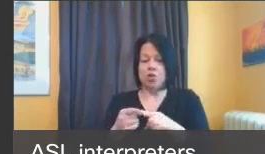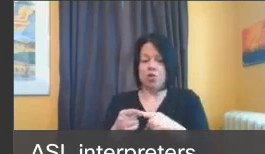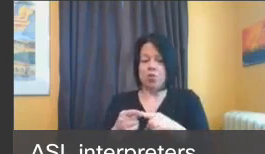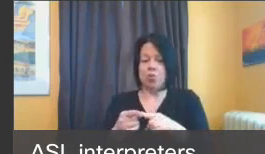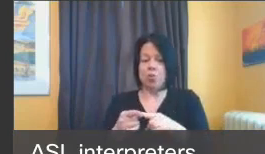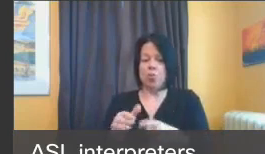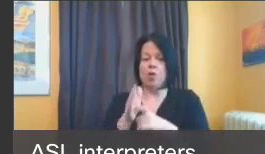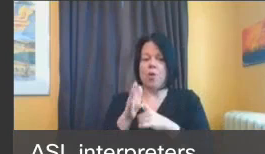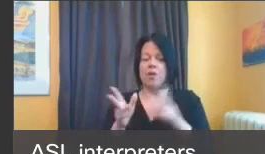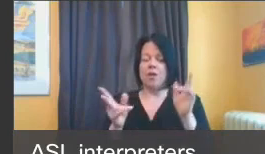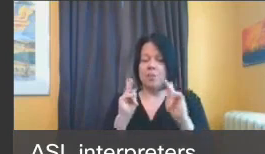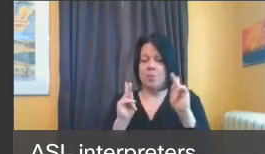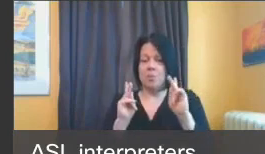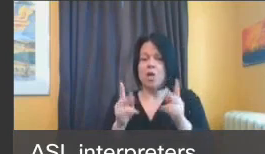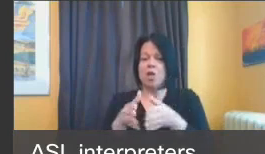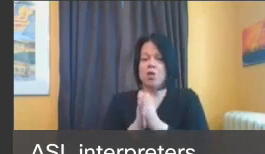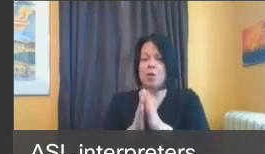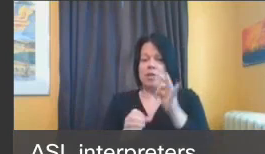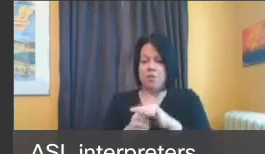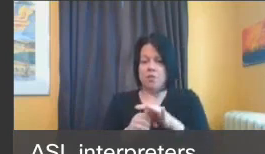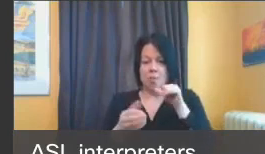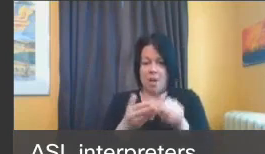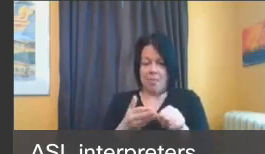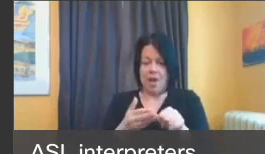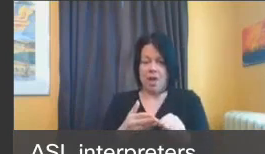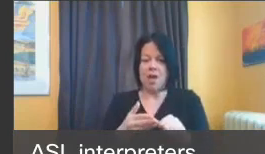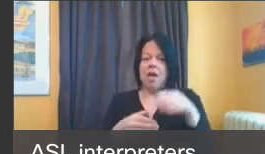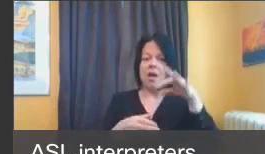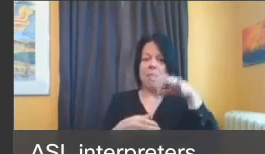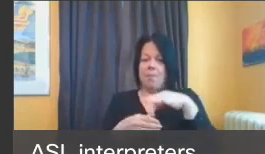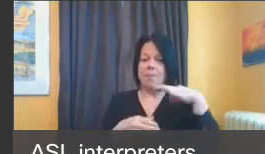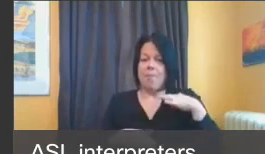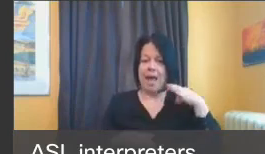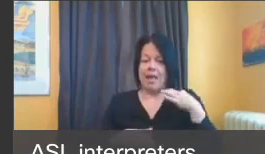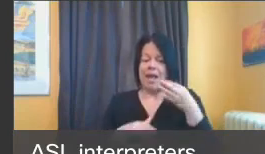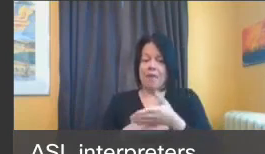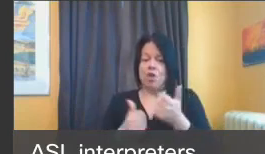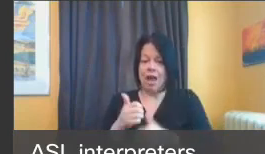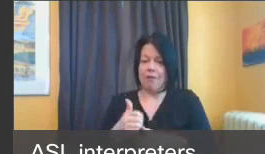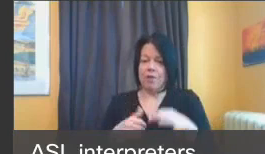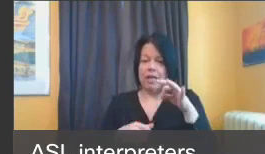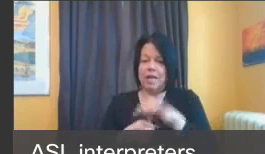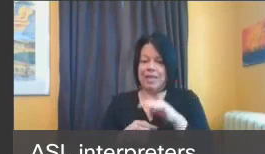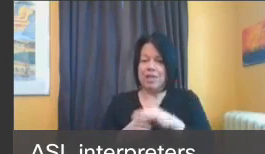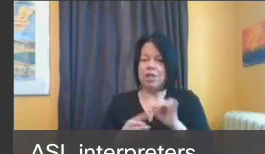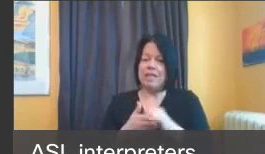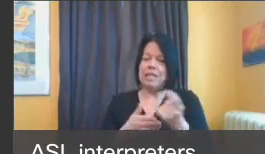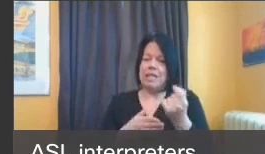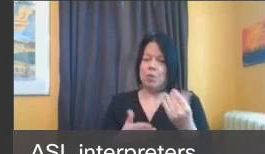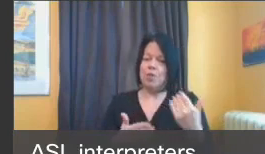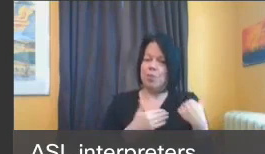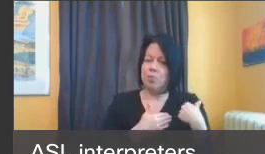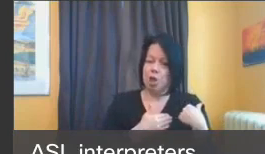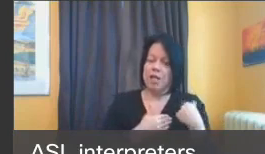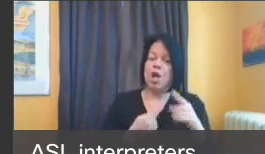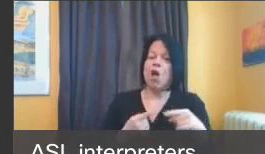people to request a vote by mail ballot after every election is a bit of a burden when you consider